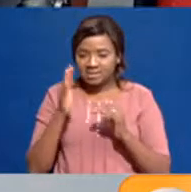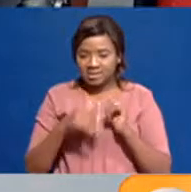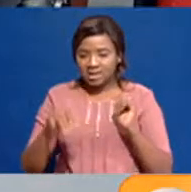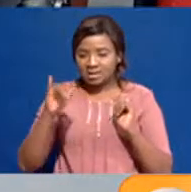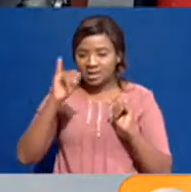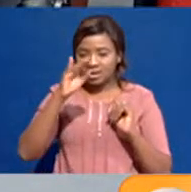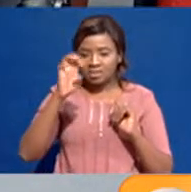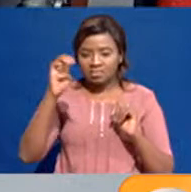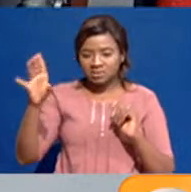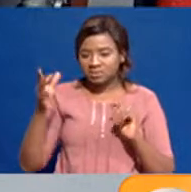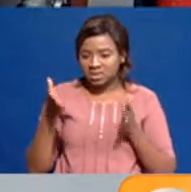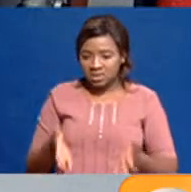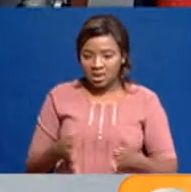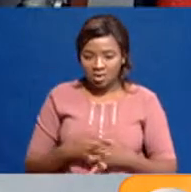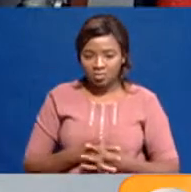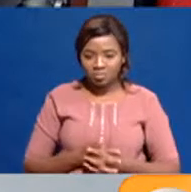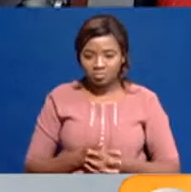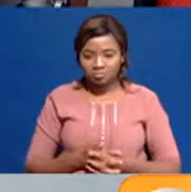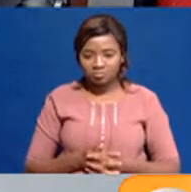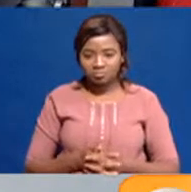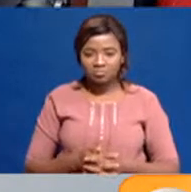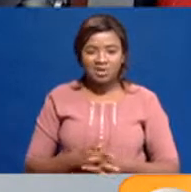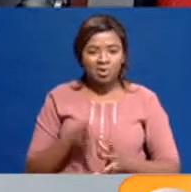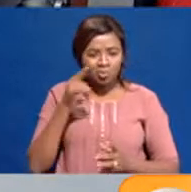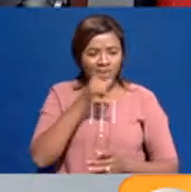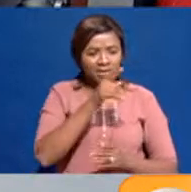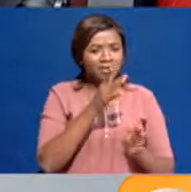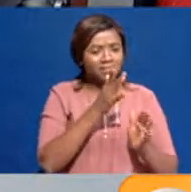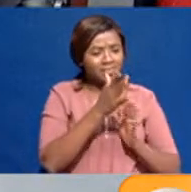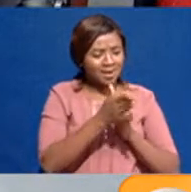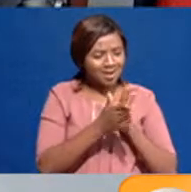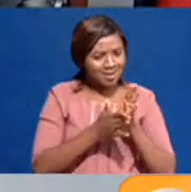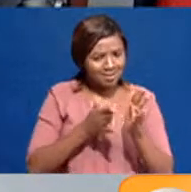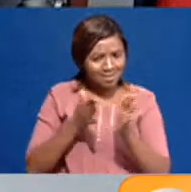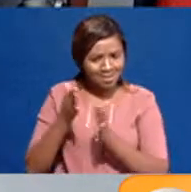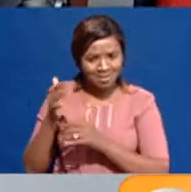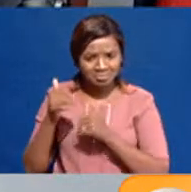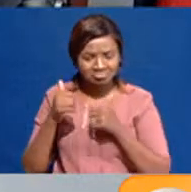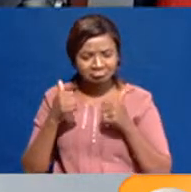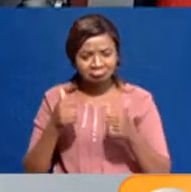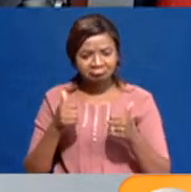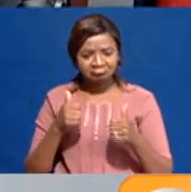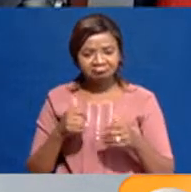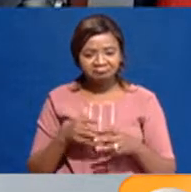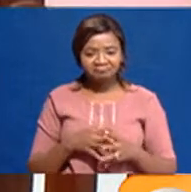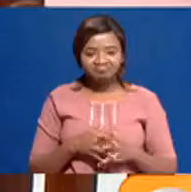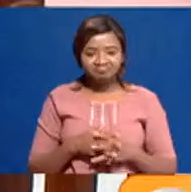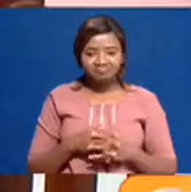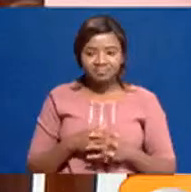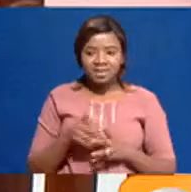I can't say it because I was in the thin. More orderly. No, I was in the thick of the thin. I did